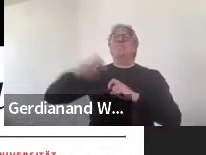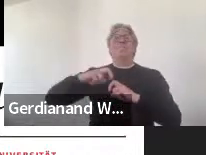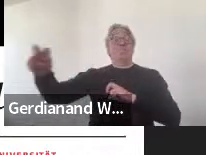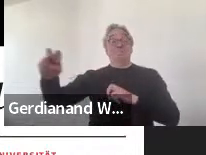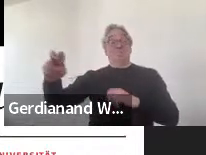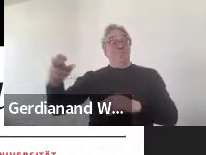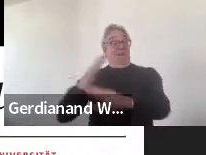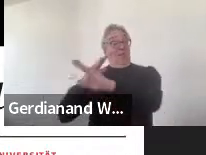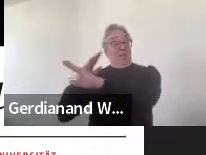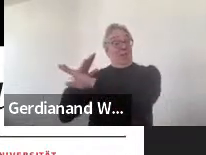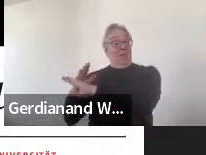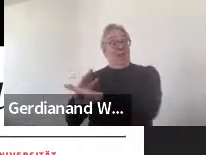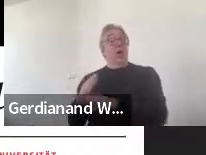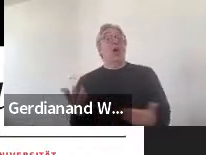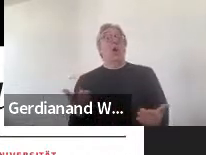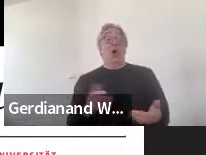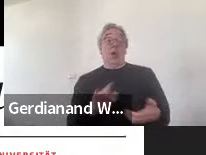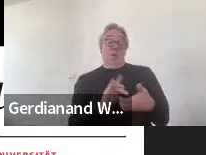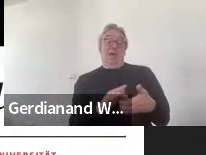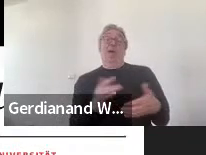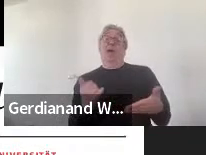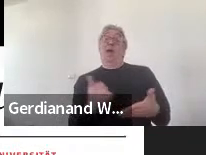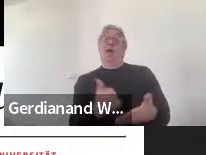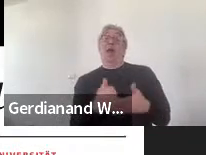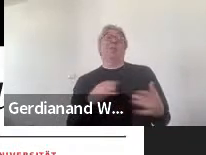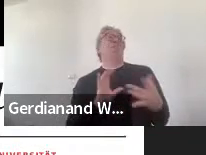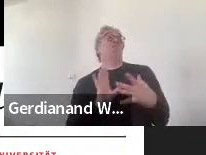can help to keep in touch.